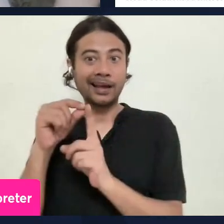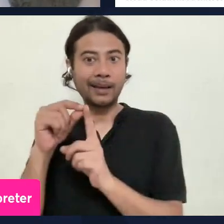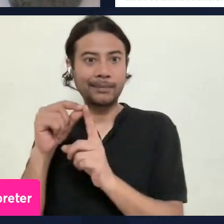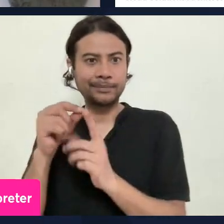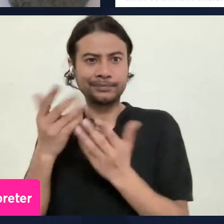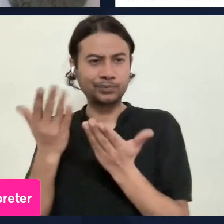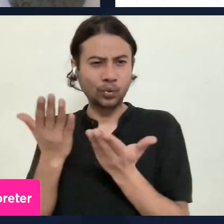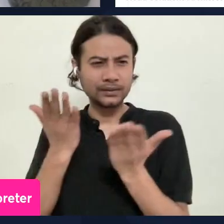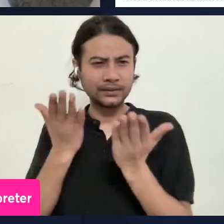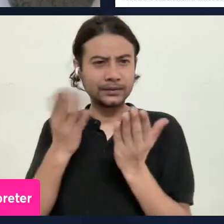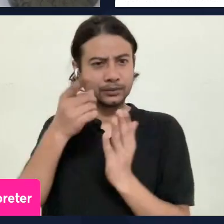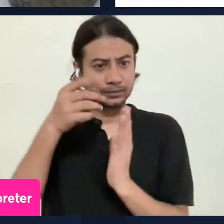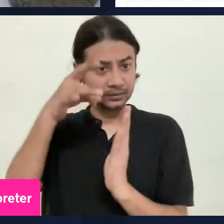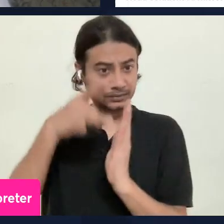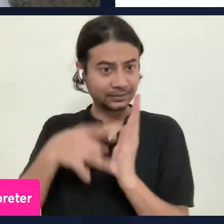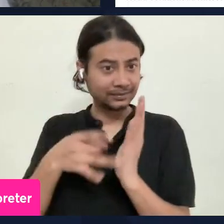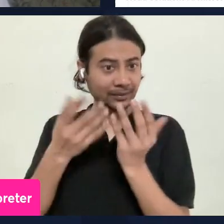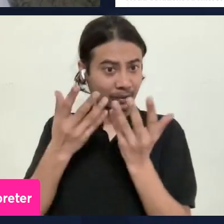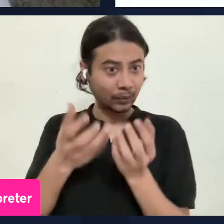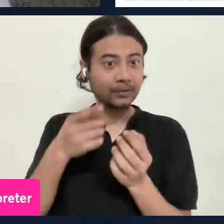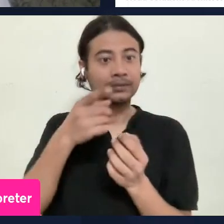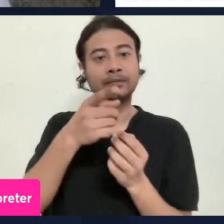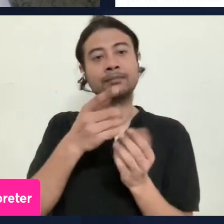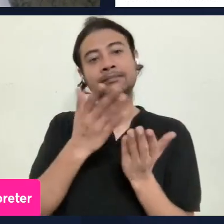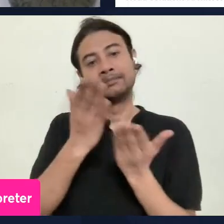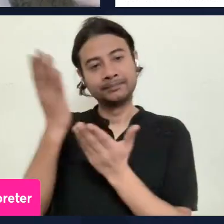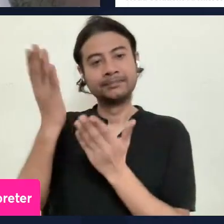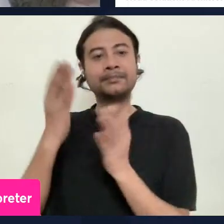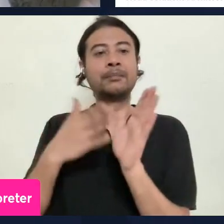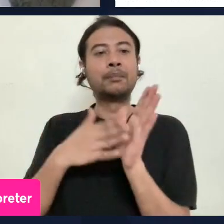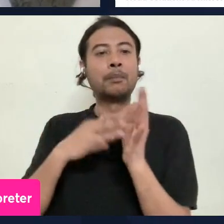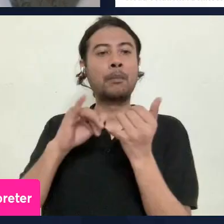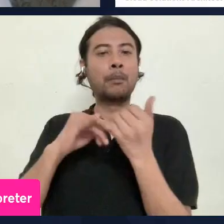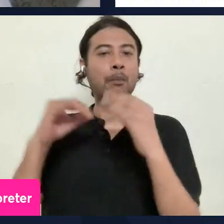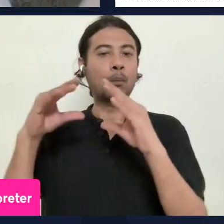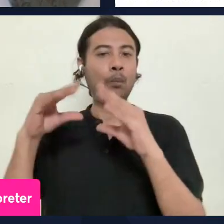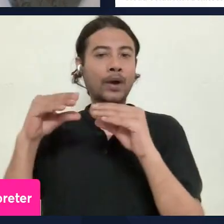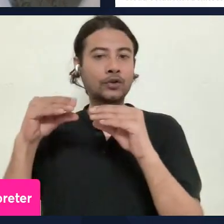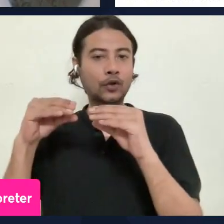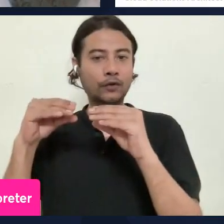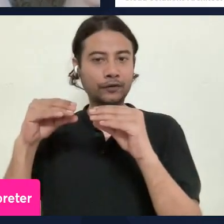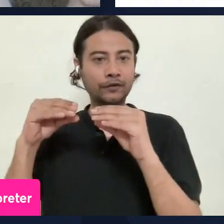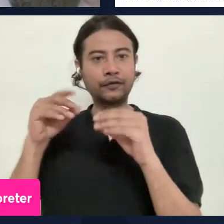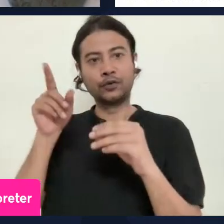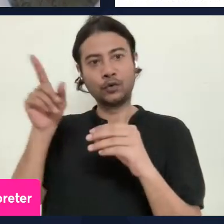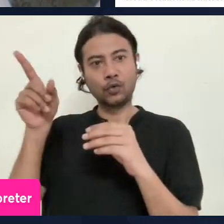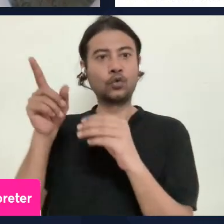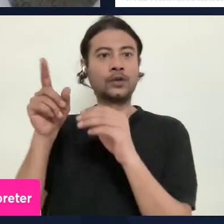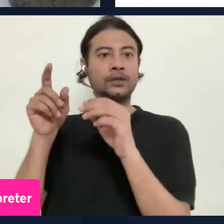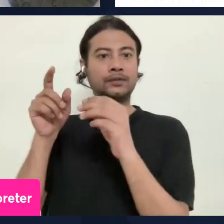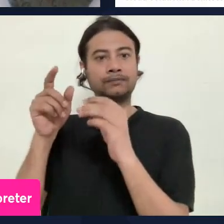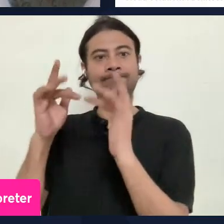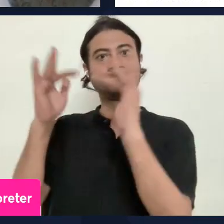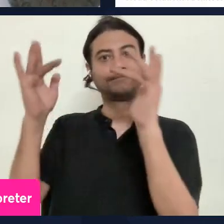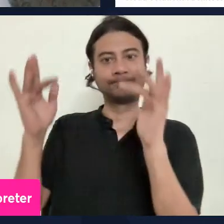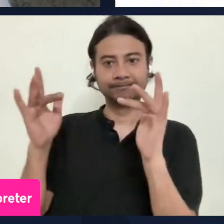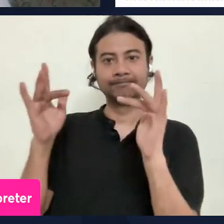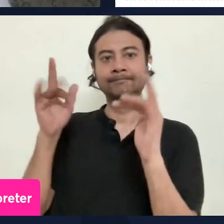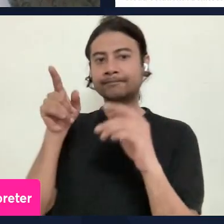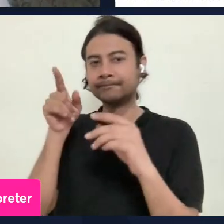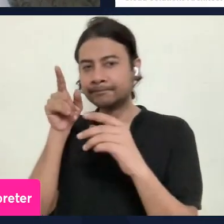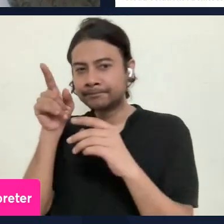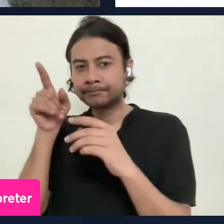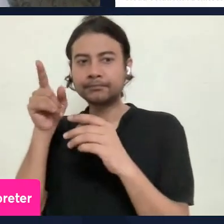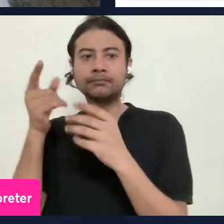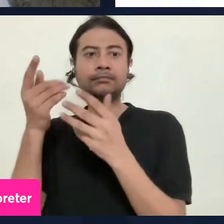also head over to Microsoft Learn. And you have plethora of modules and documentations on